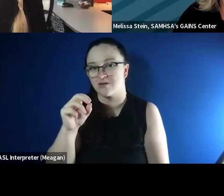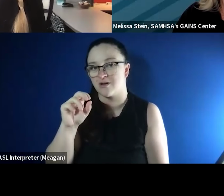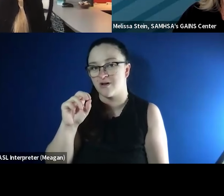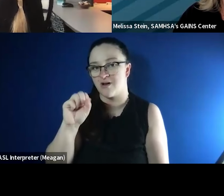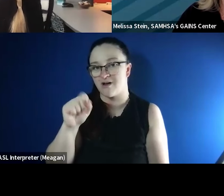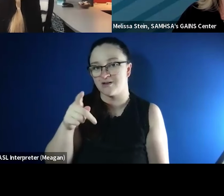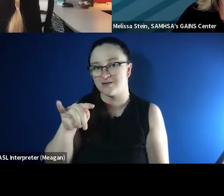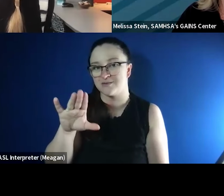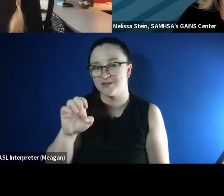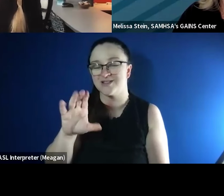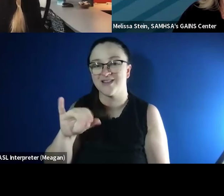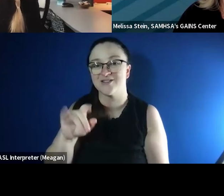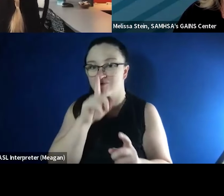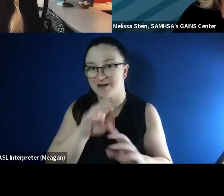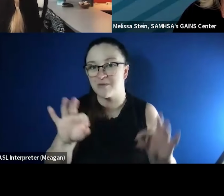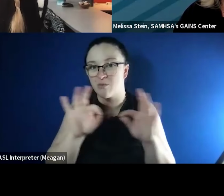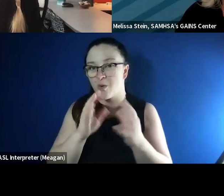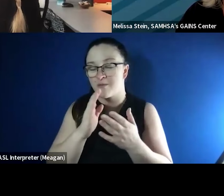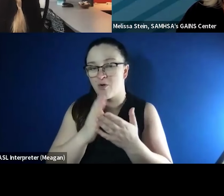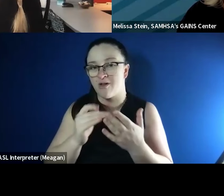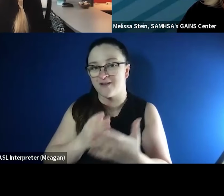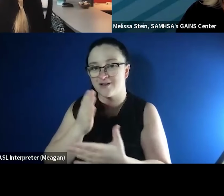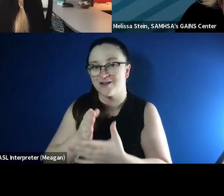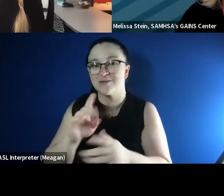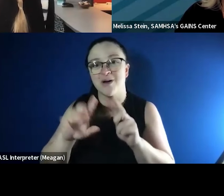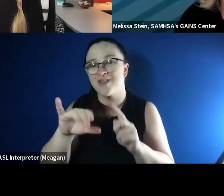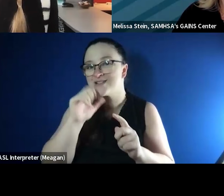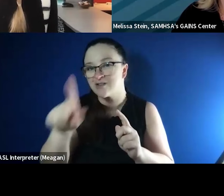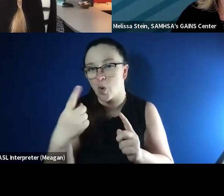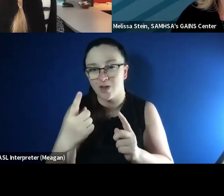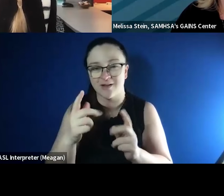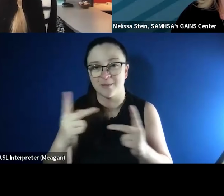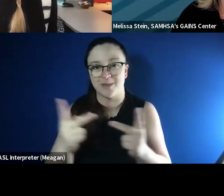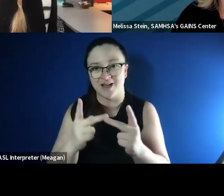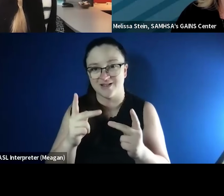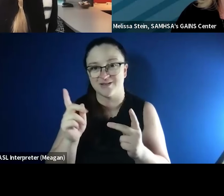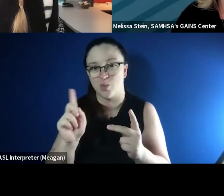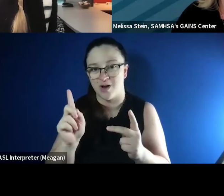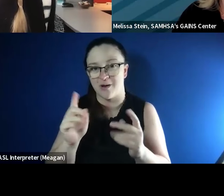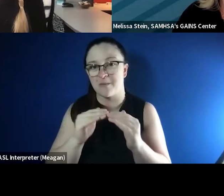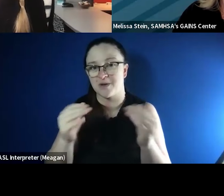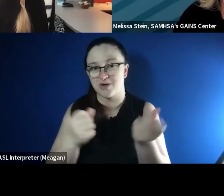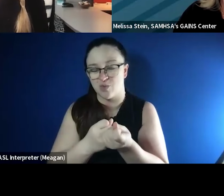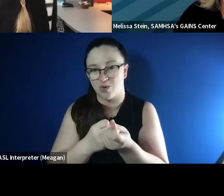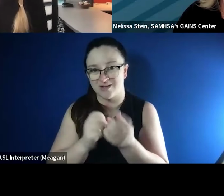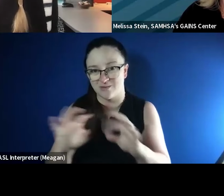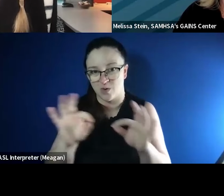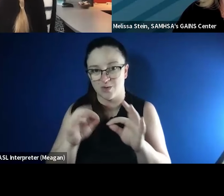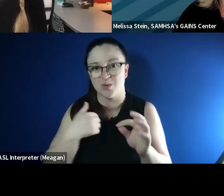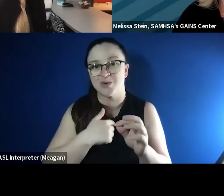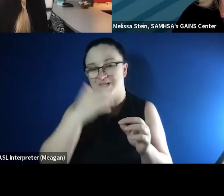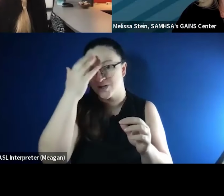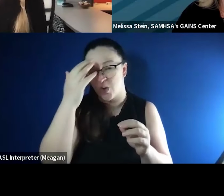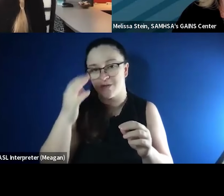area of intervention, but not the only place that peer-based supports are important. We know about the importance of peer-based places